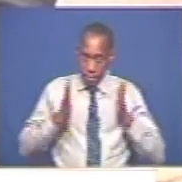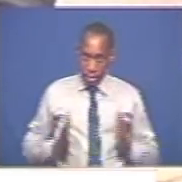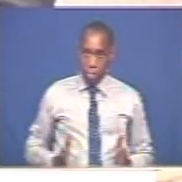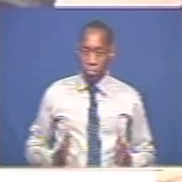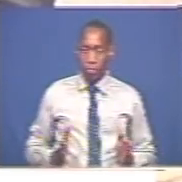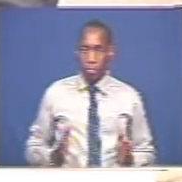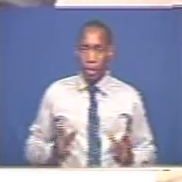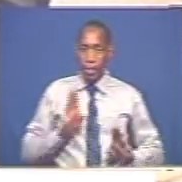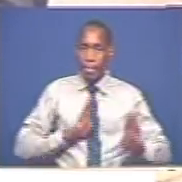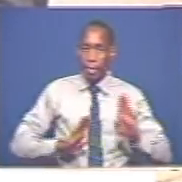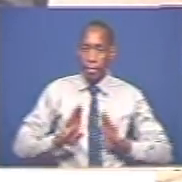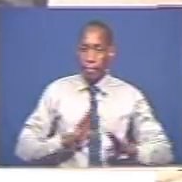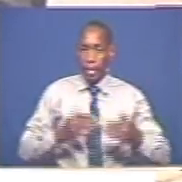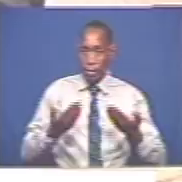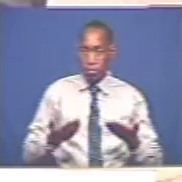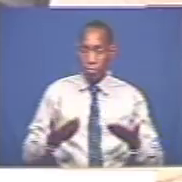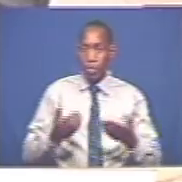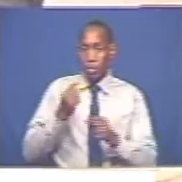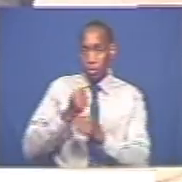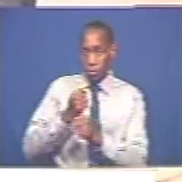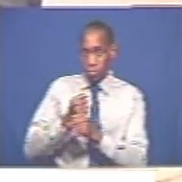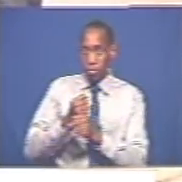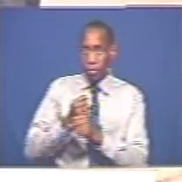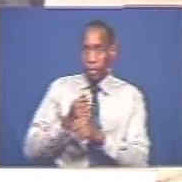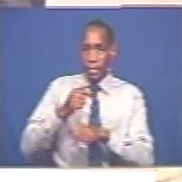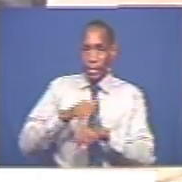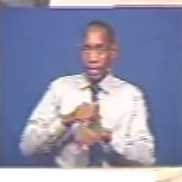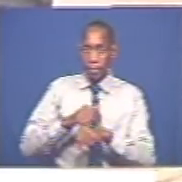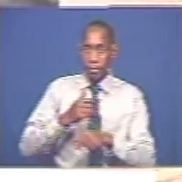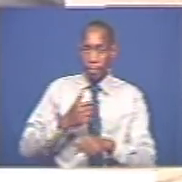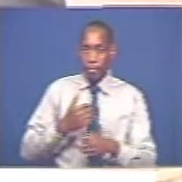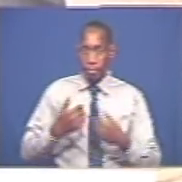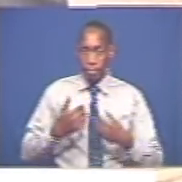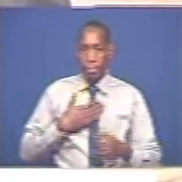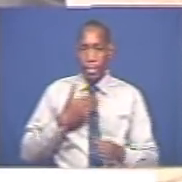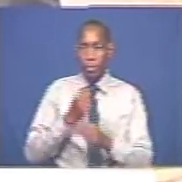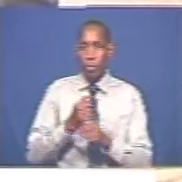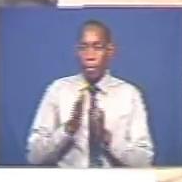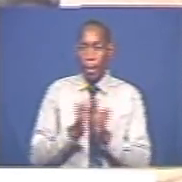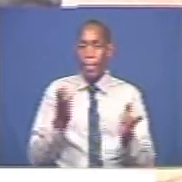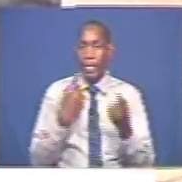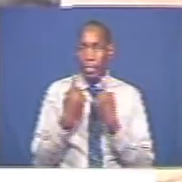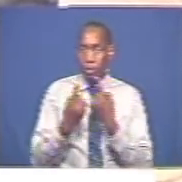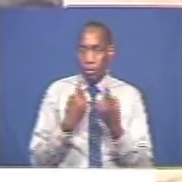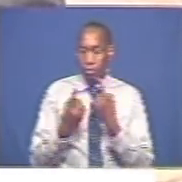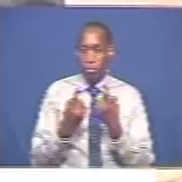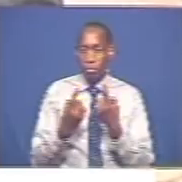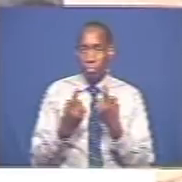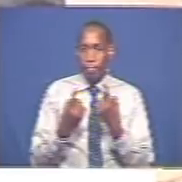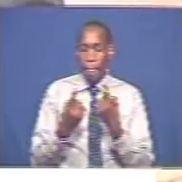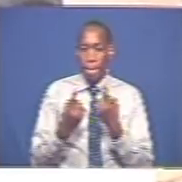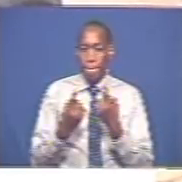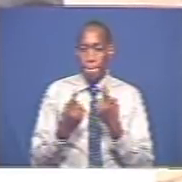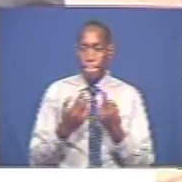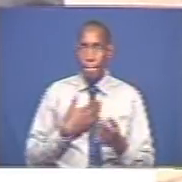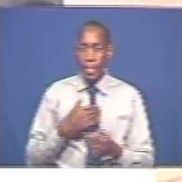is a thing that many people need to do. From when I've been doing public talks, just